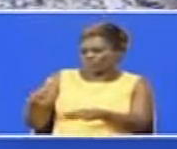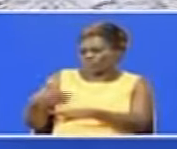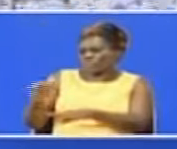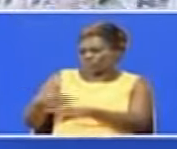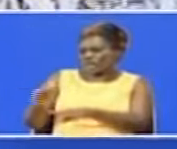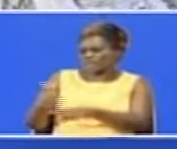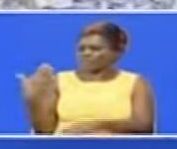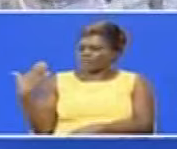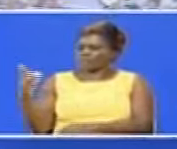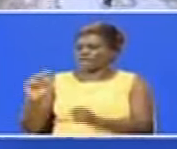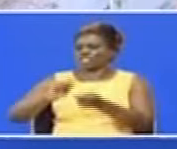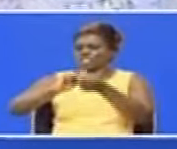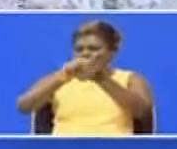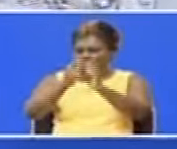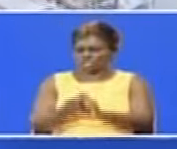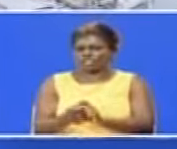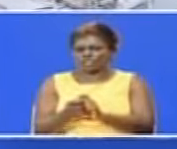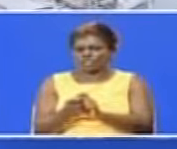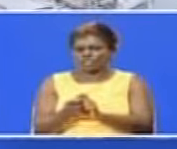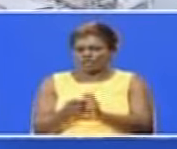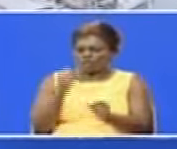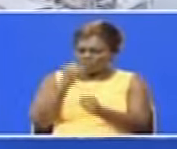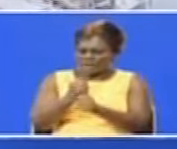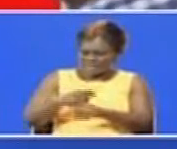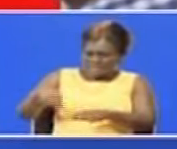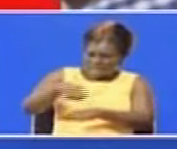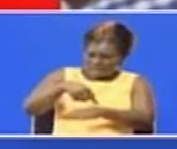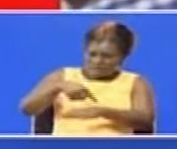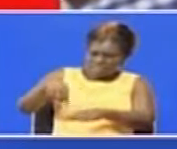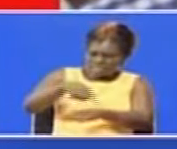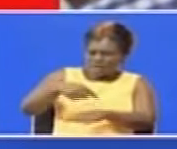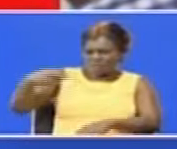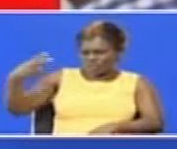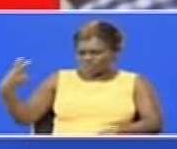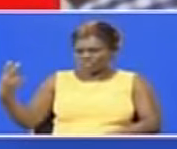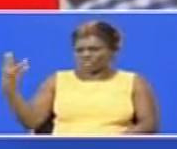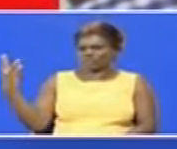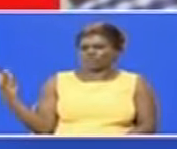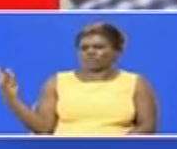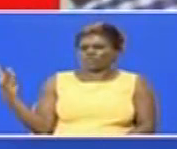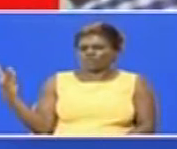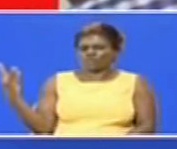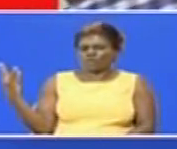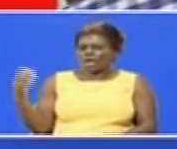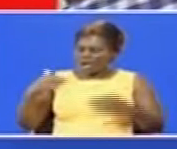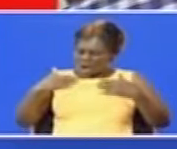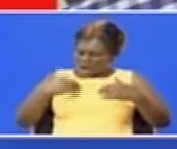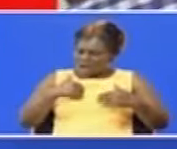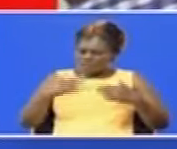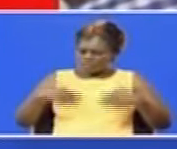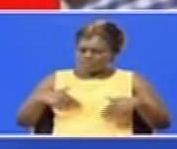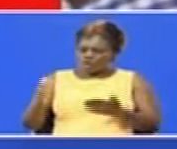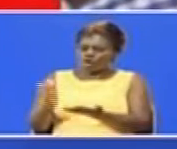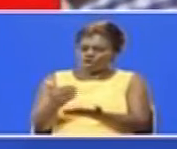into useful products with the plant operating 24 hours. We have some collectors, you know, who collect from different